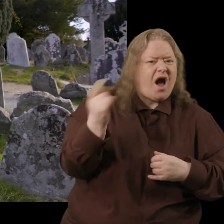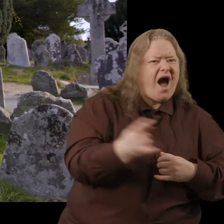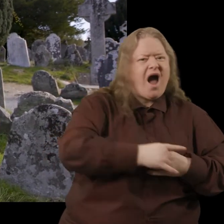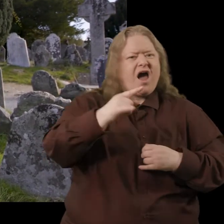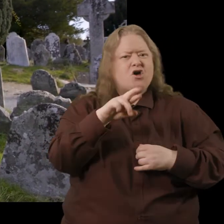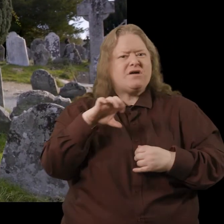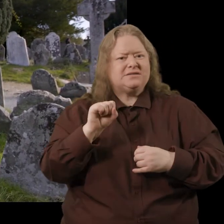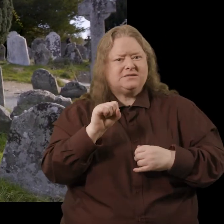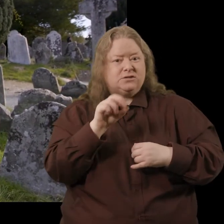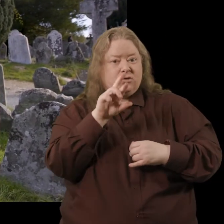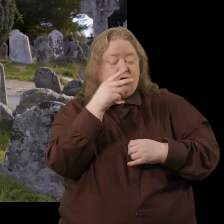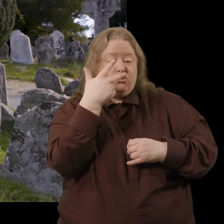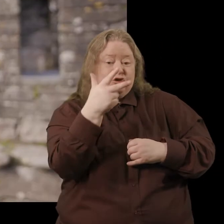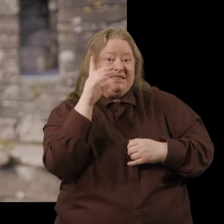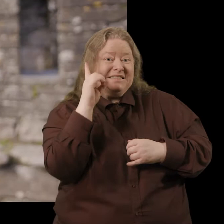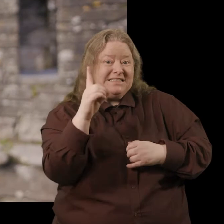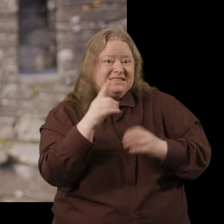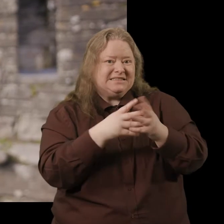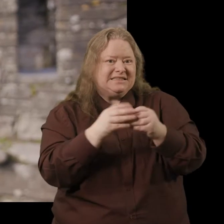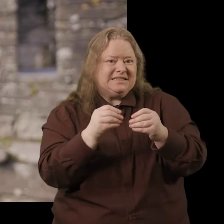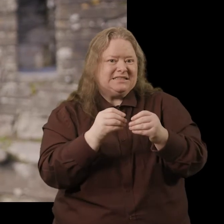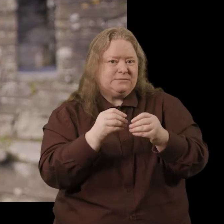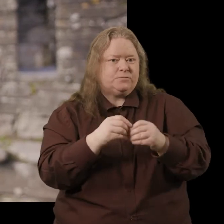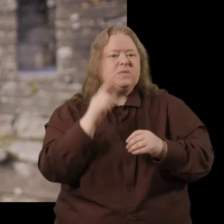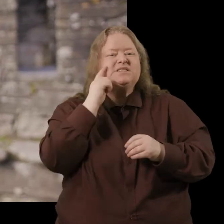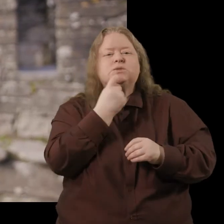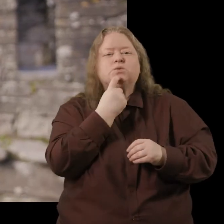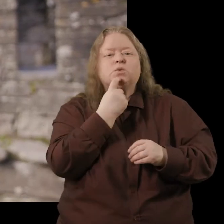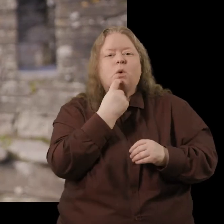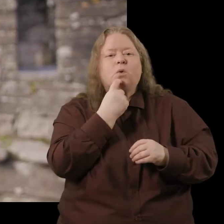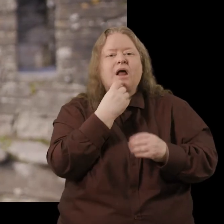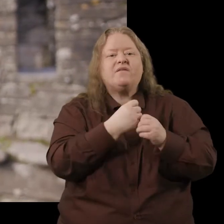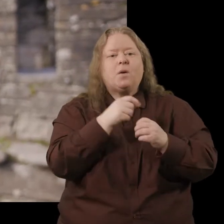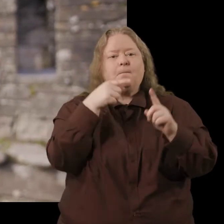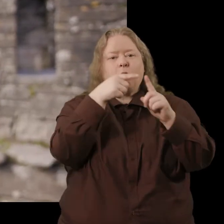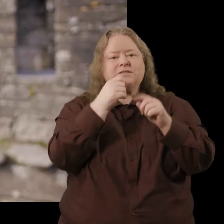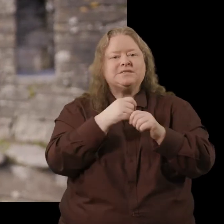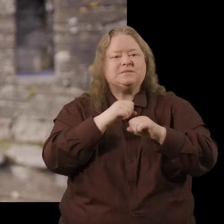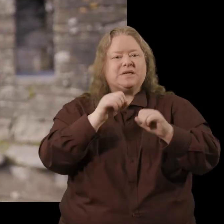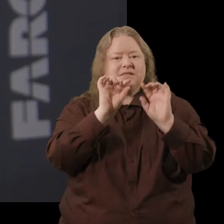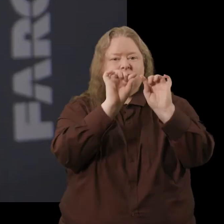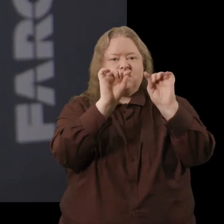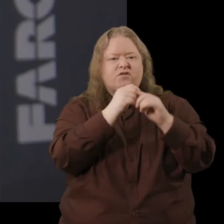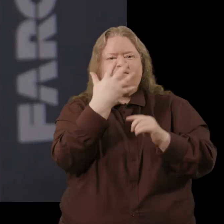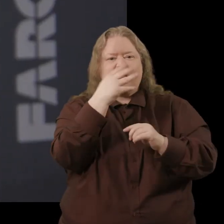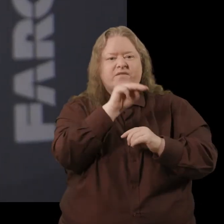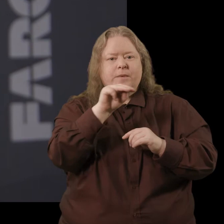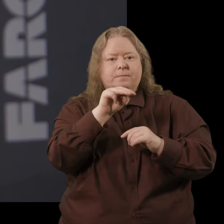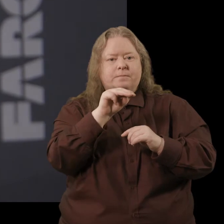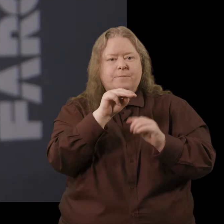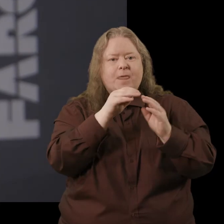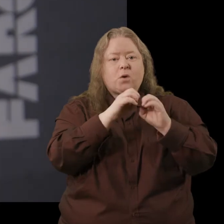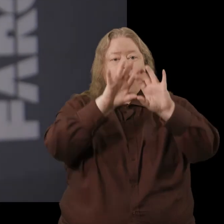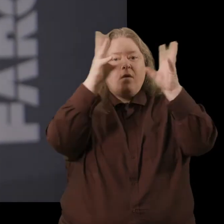resolution 3D models. On the stones, each stone will have a point in space every 5 millimeters, so the overall survey